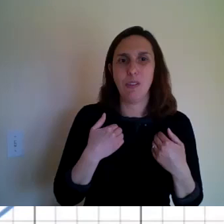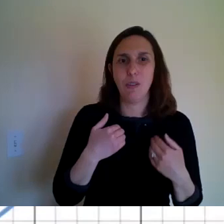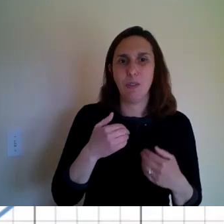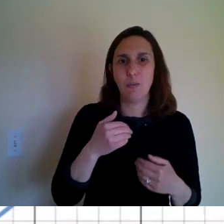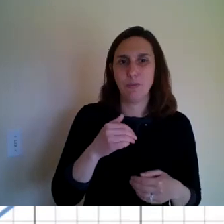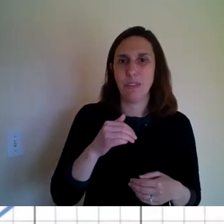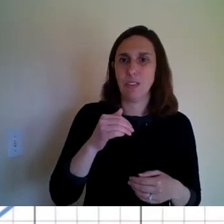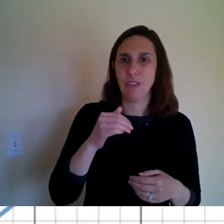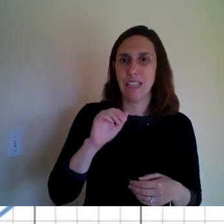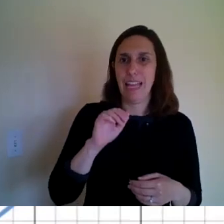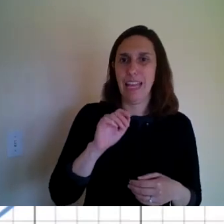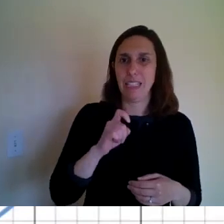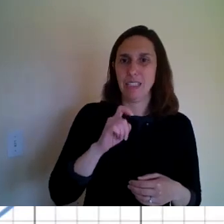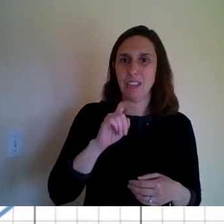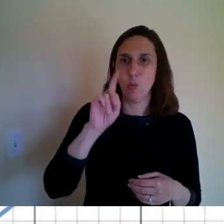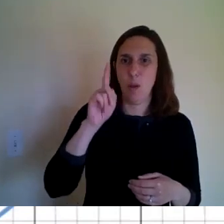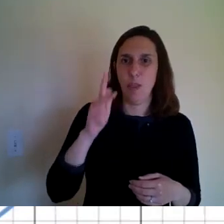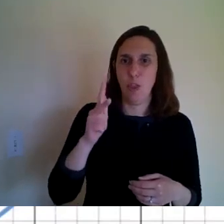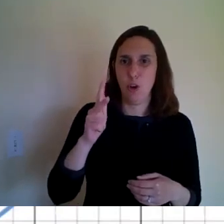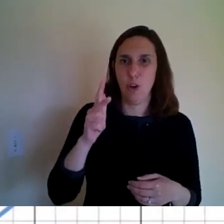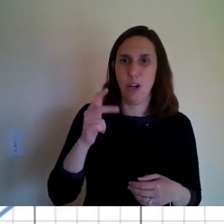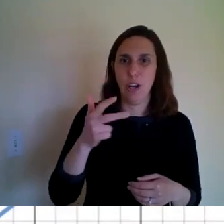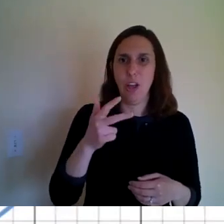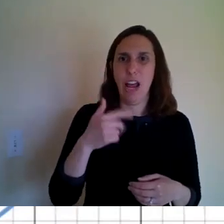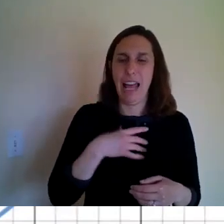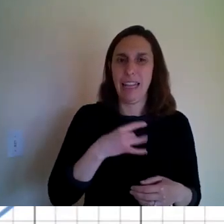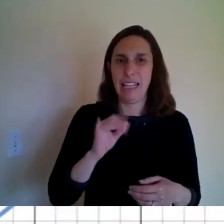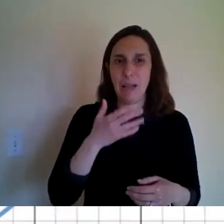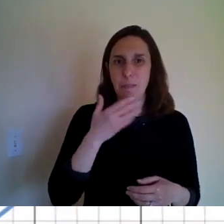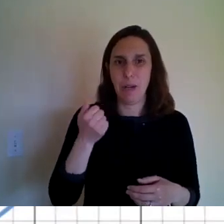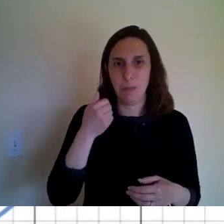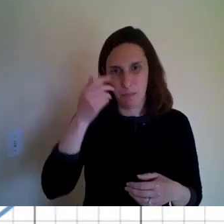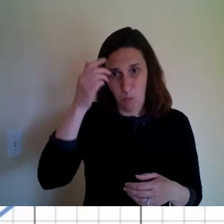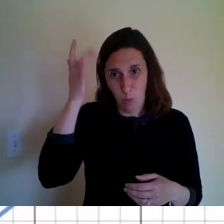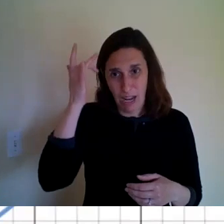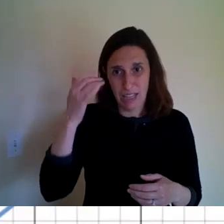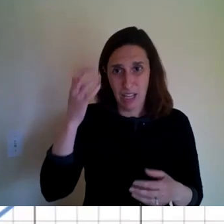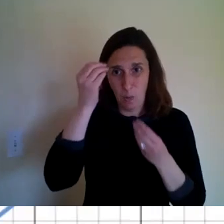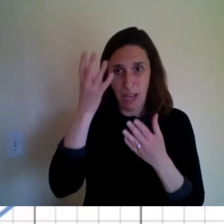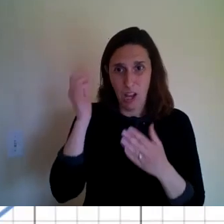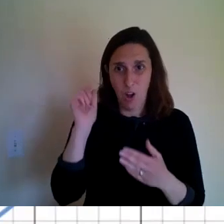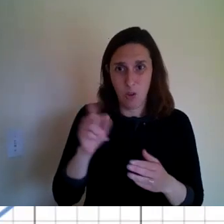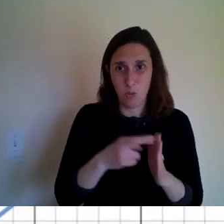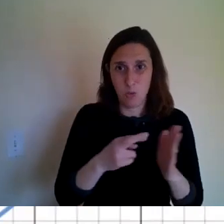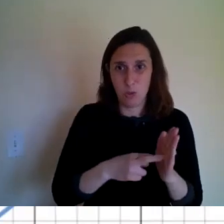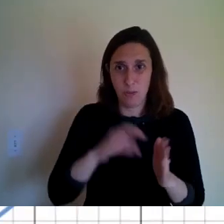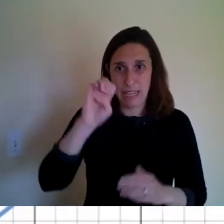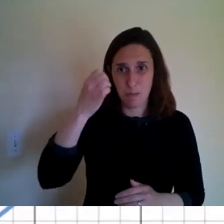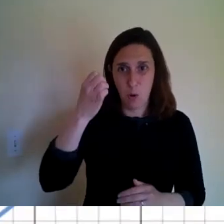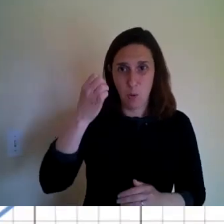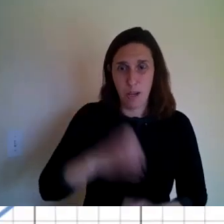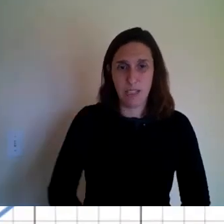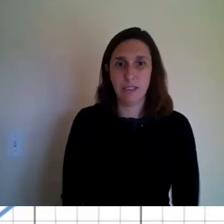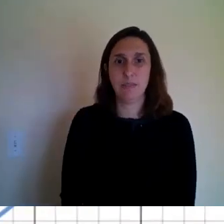like the fractional roots better because they obey all the rules of exponents that we had. I don't have to think of them as something